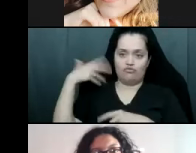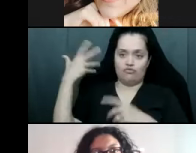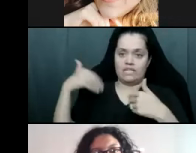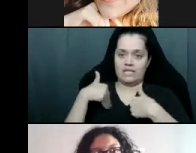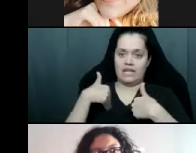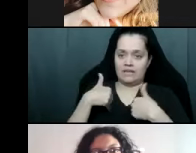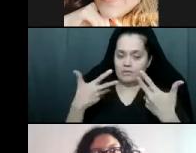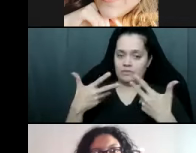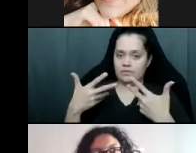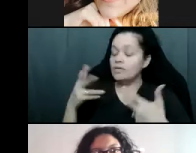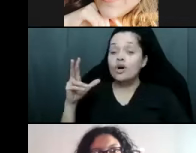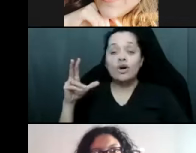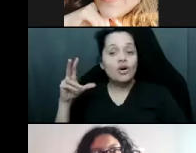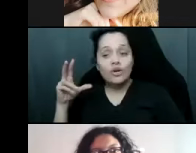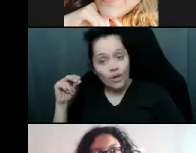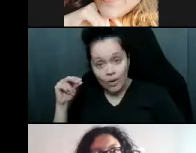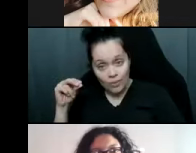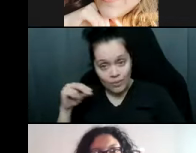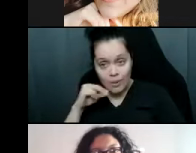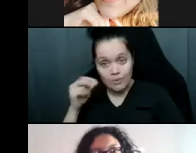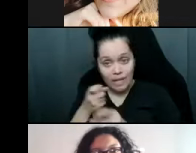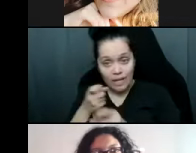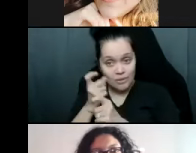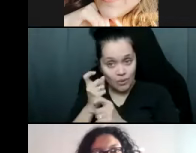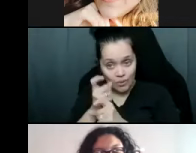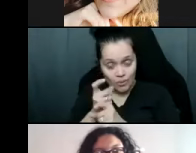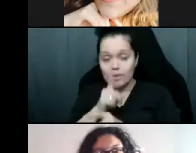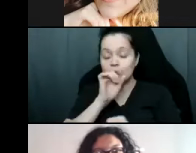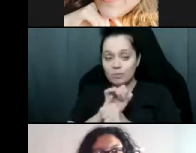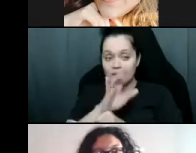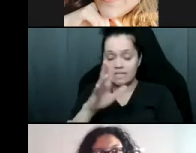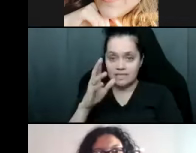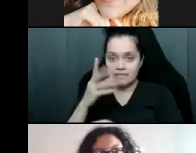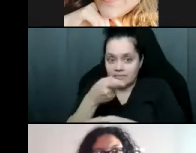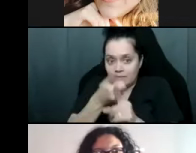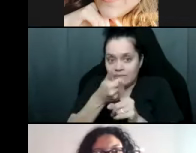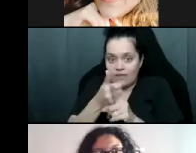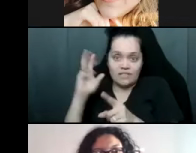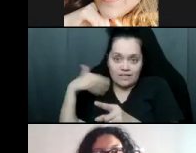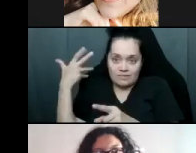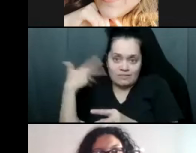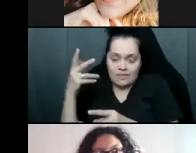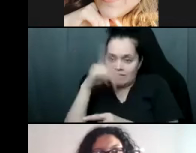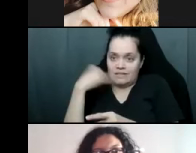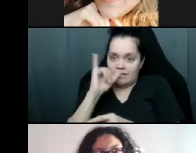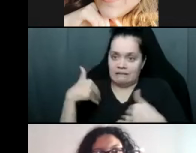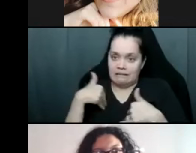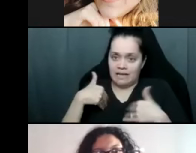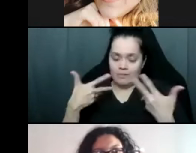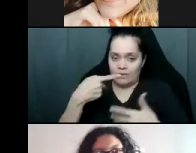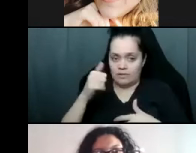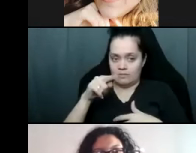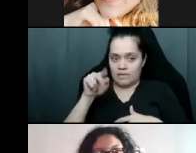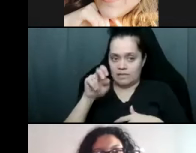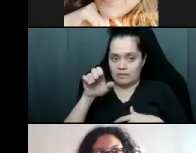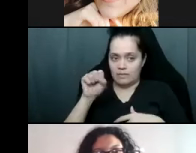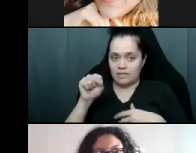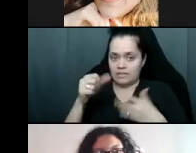Well, no, it was not a prank. It's just a bizarre creature, the platypus.